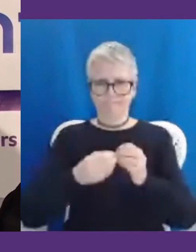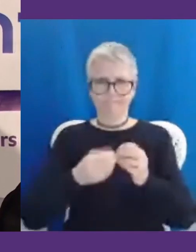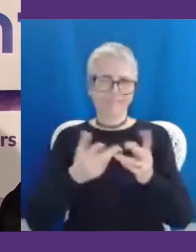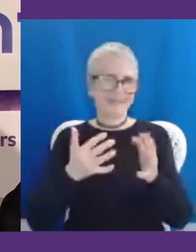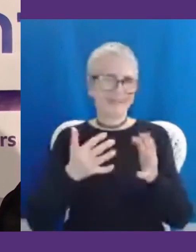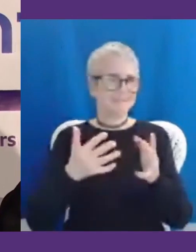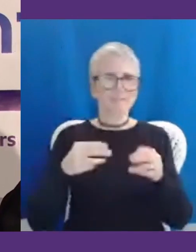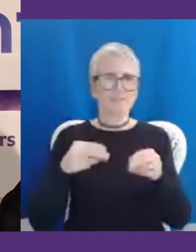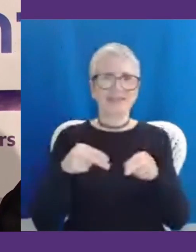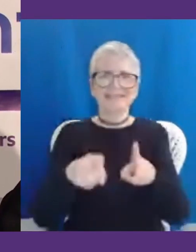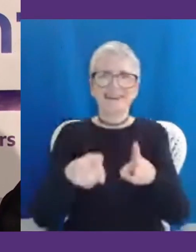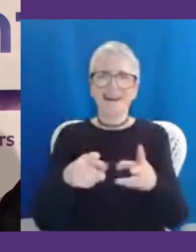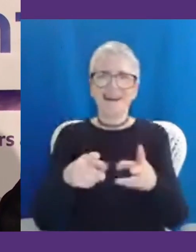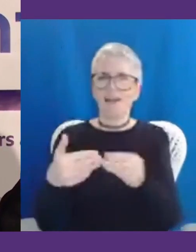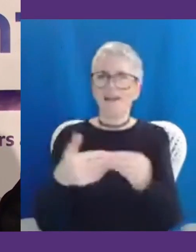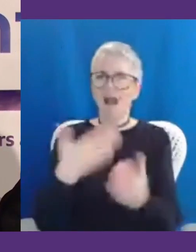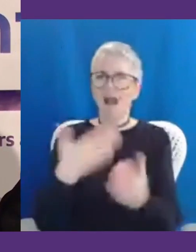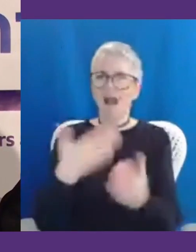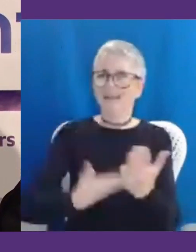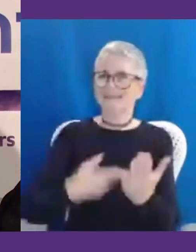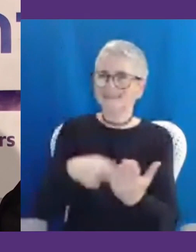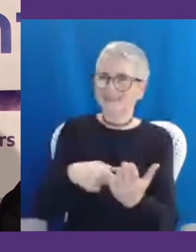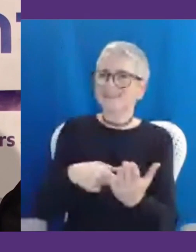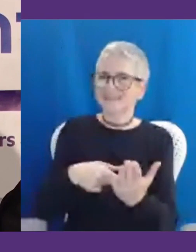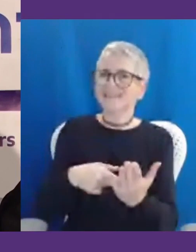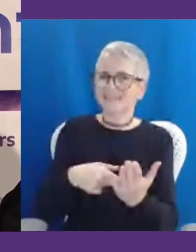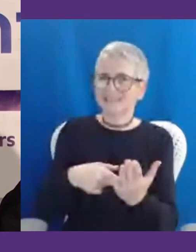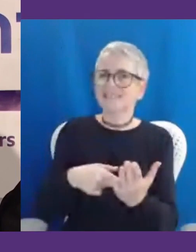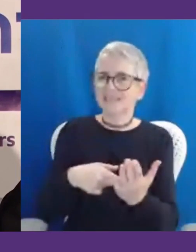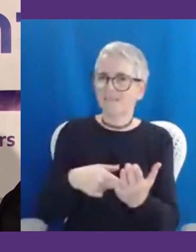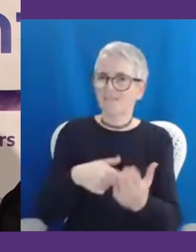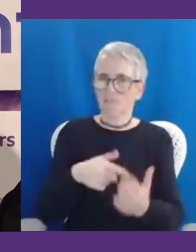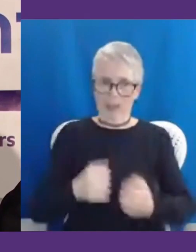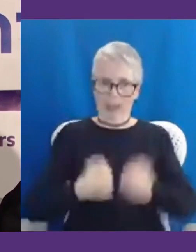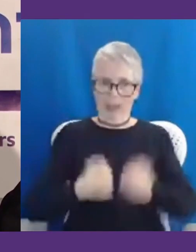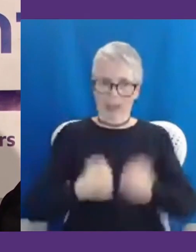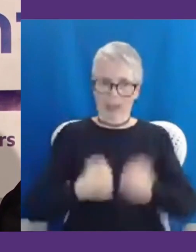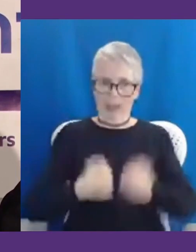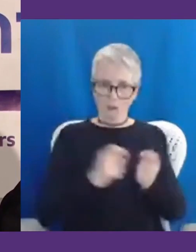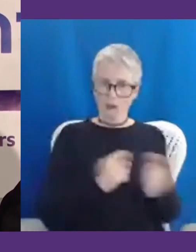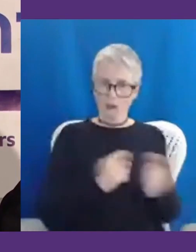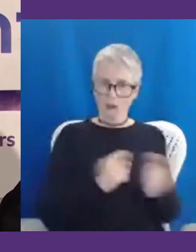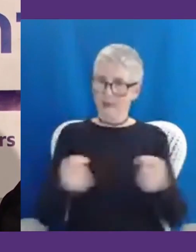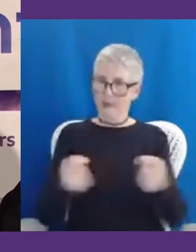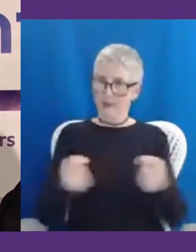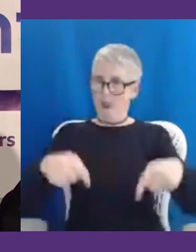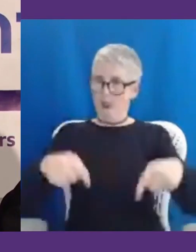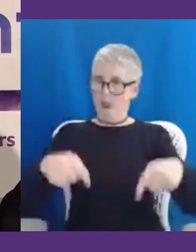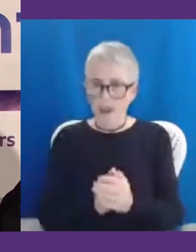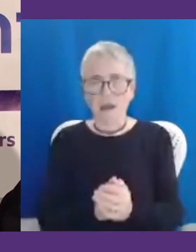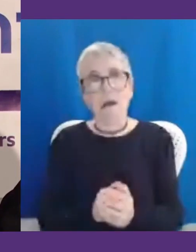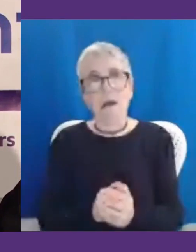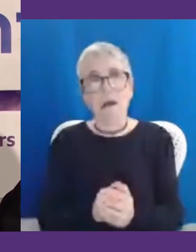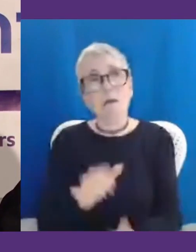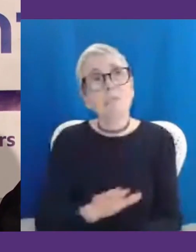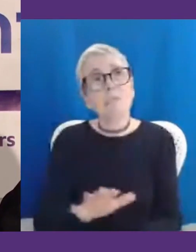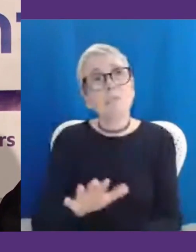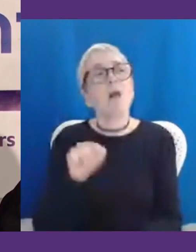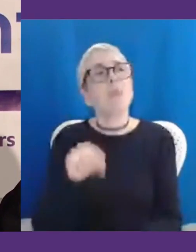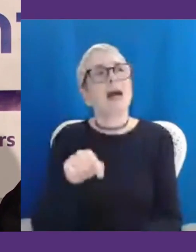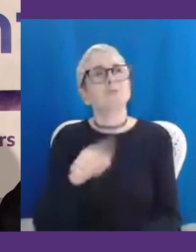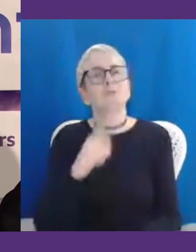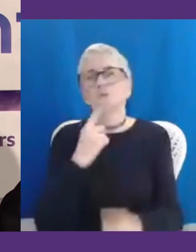here and for use within the company, and that was to cover all different intersections. So it was